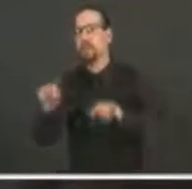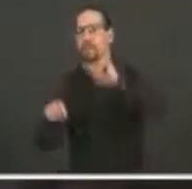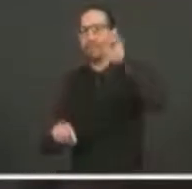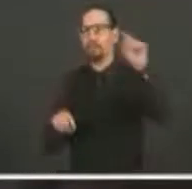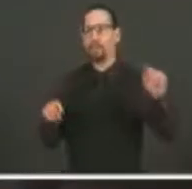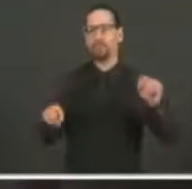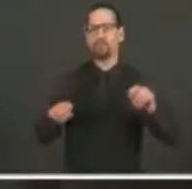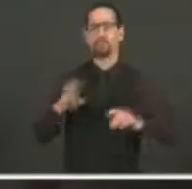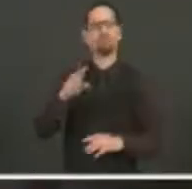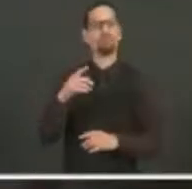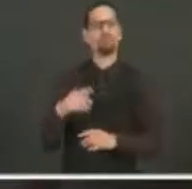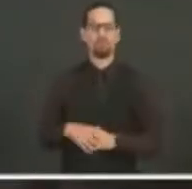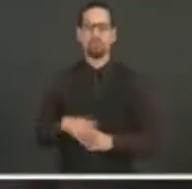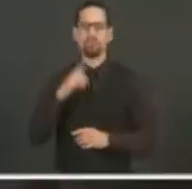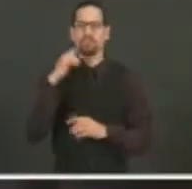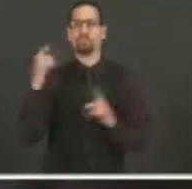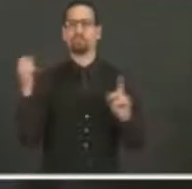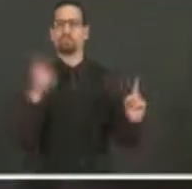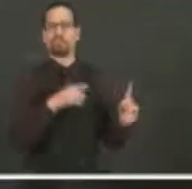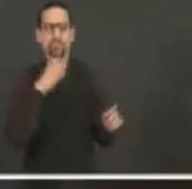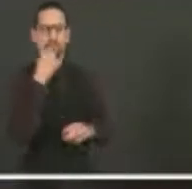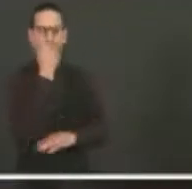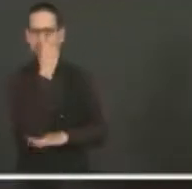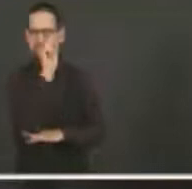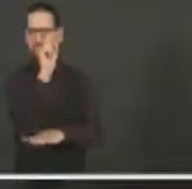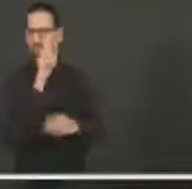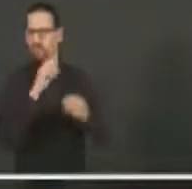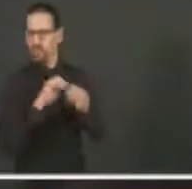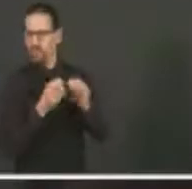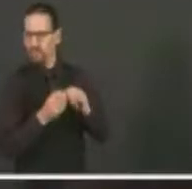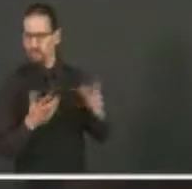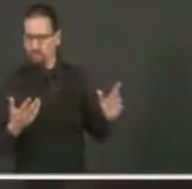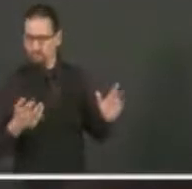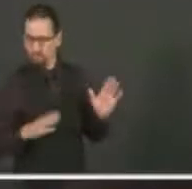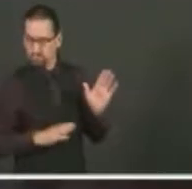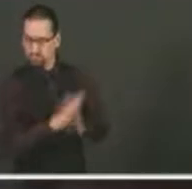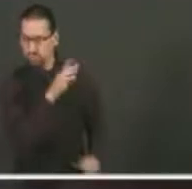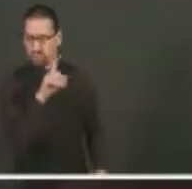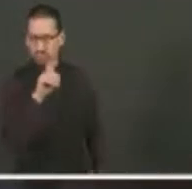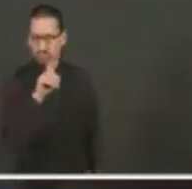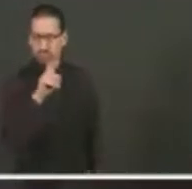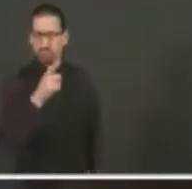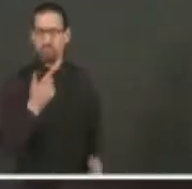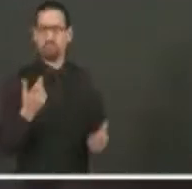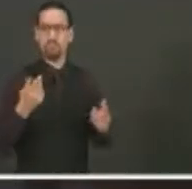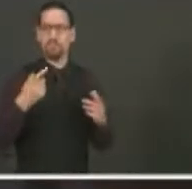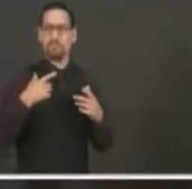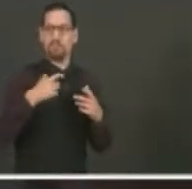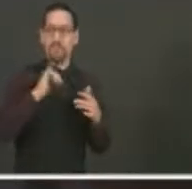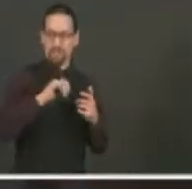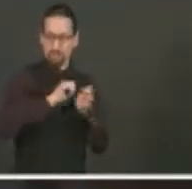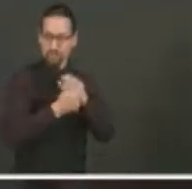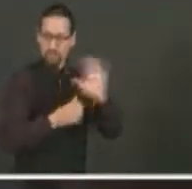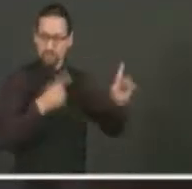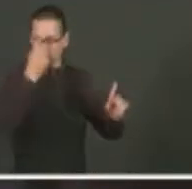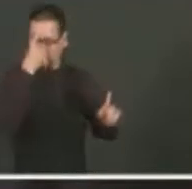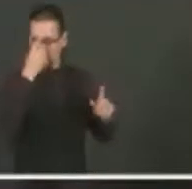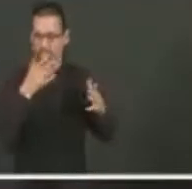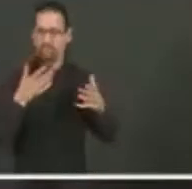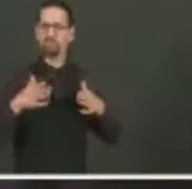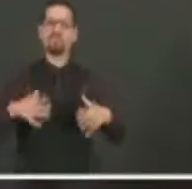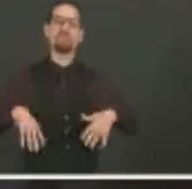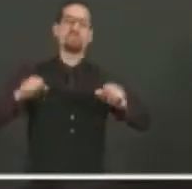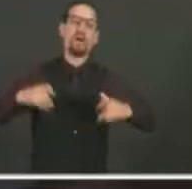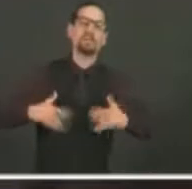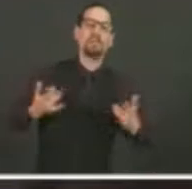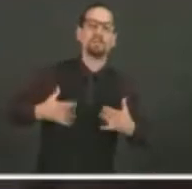that changed your thinking? Did it factor into some of this decision-making about what can be allowed outside? And what do you say to those people who've been